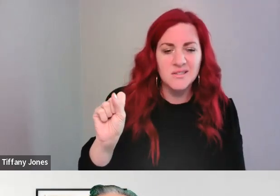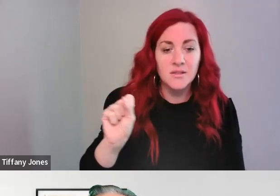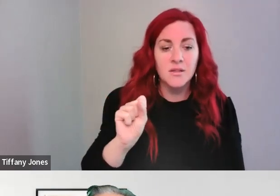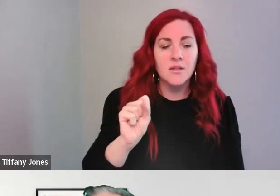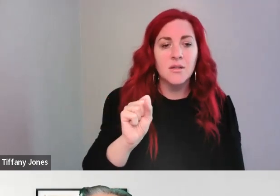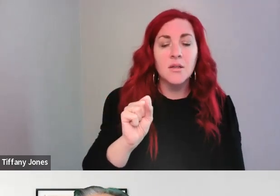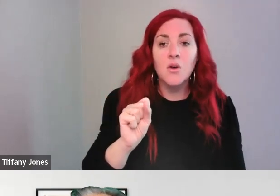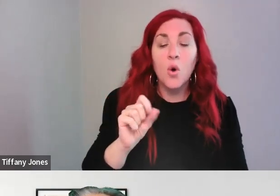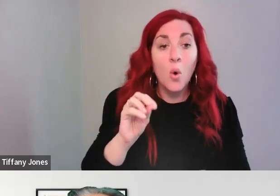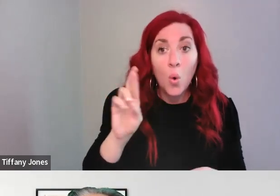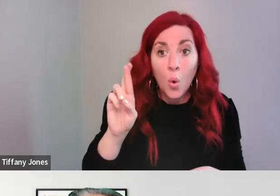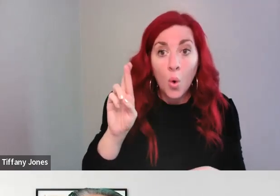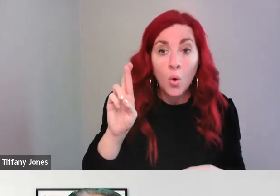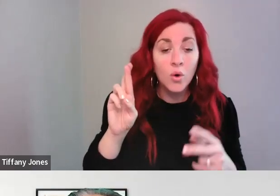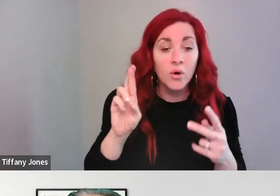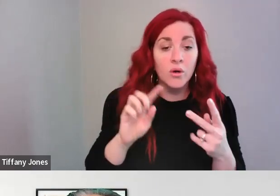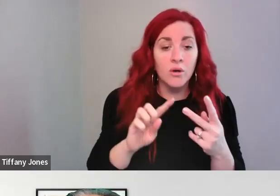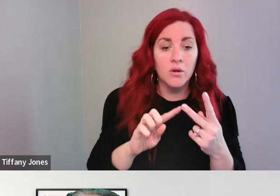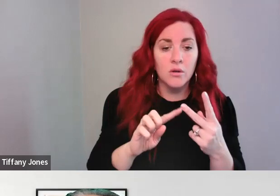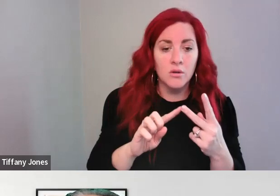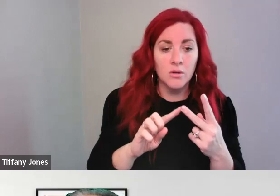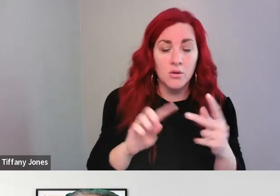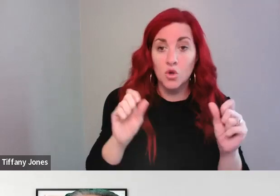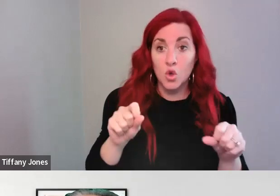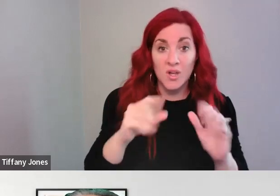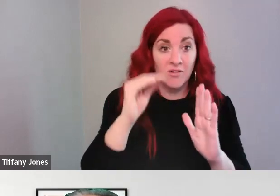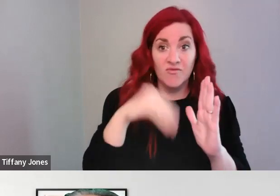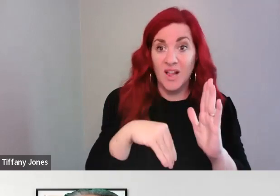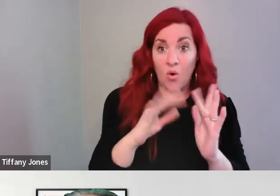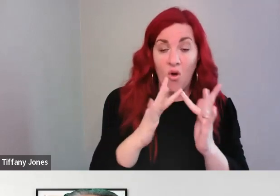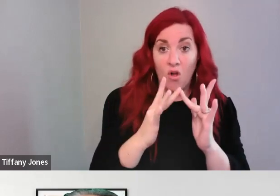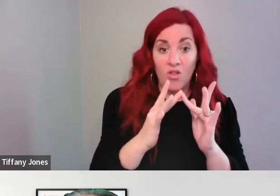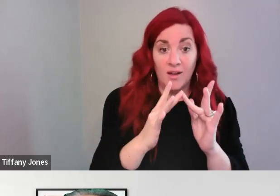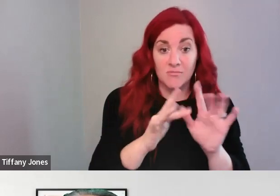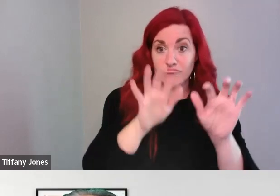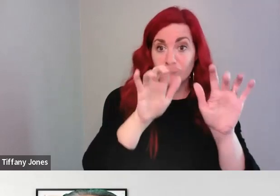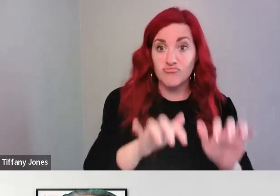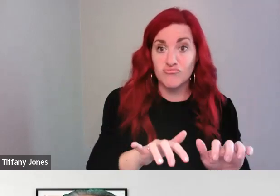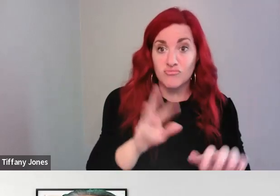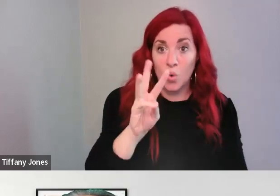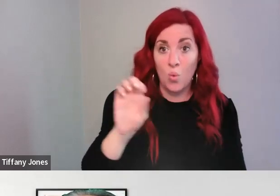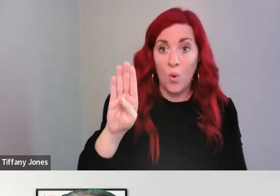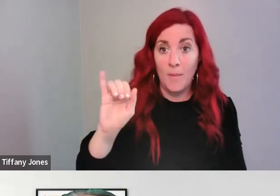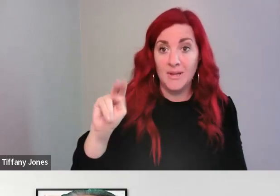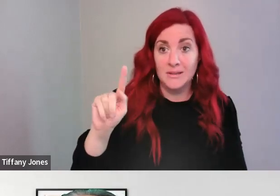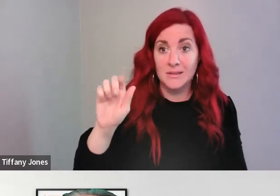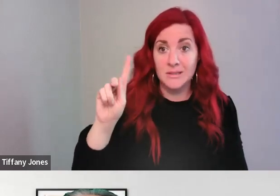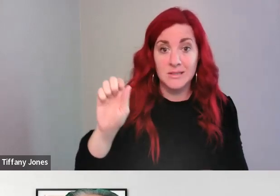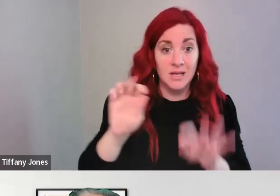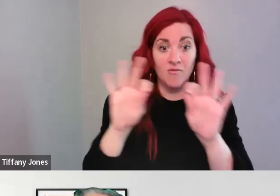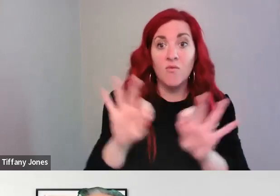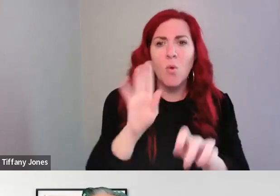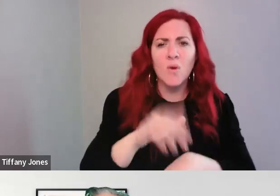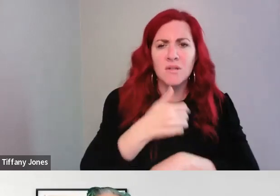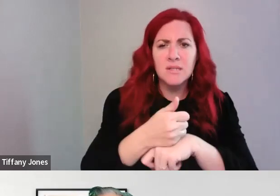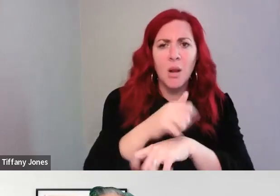services, or you can fill out an online written web intake form, and then we will set up an